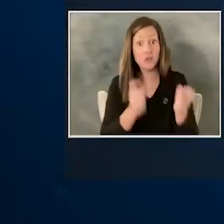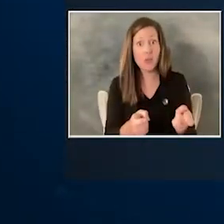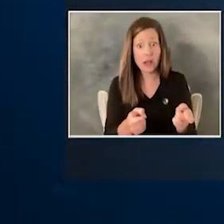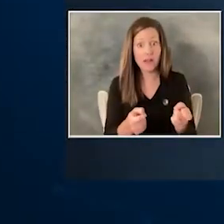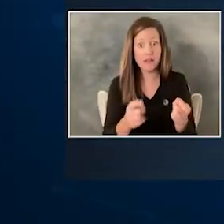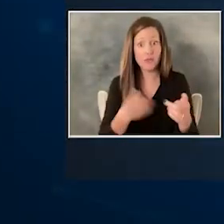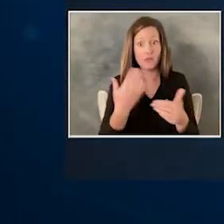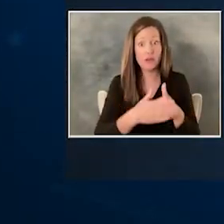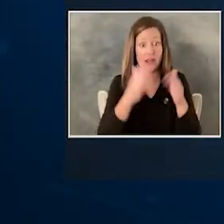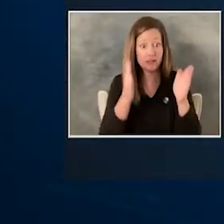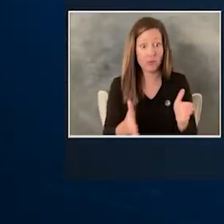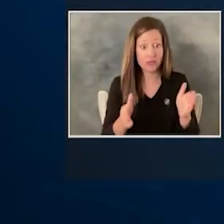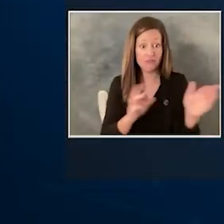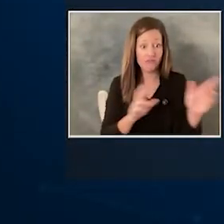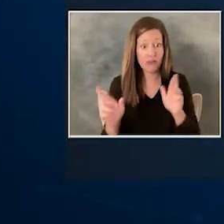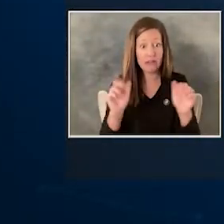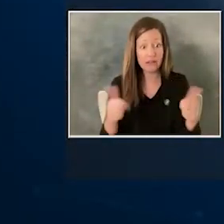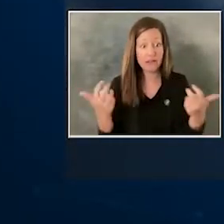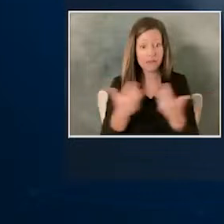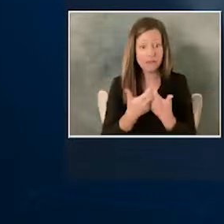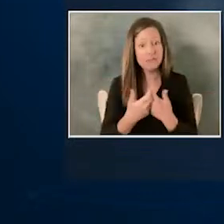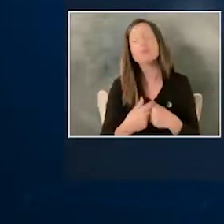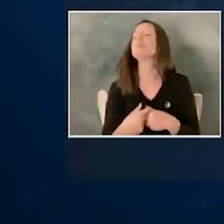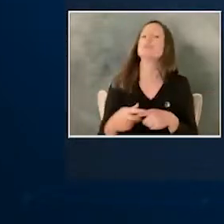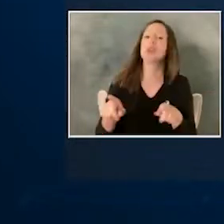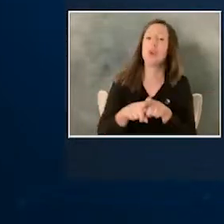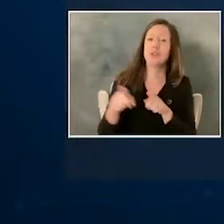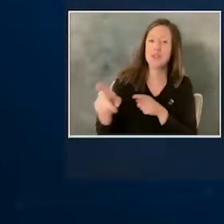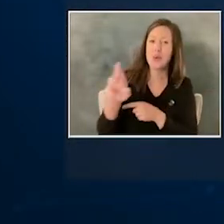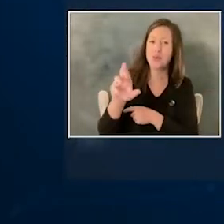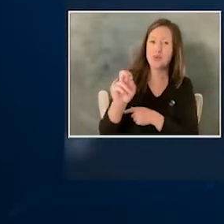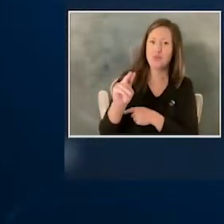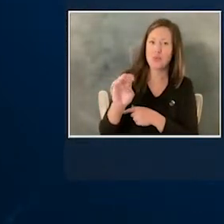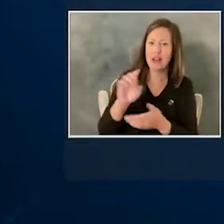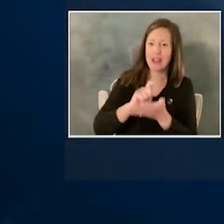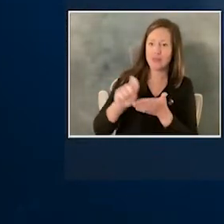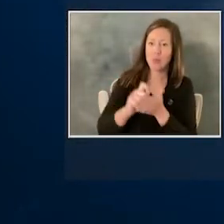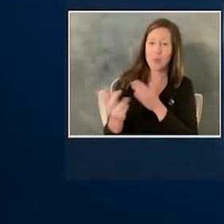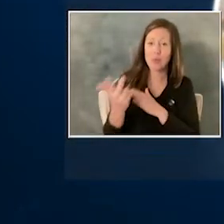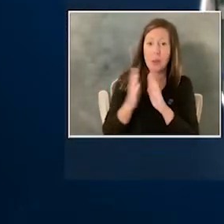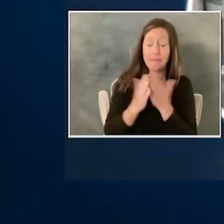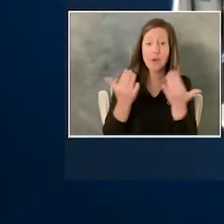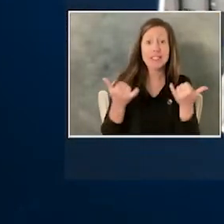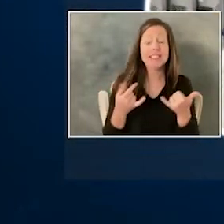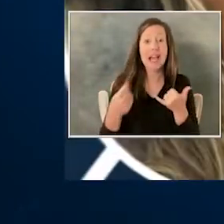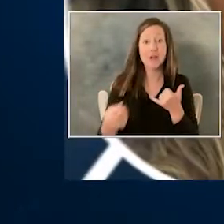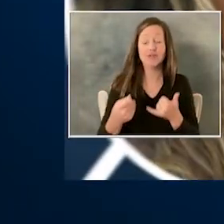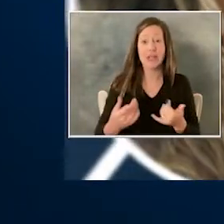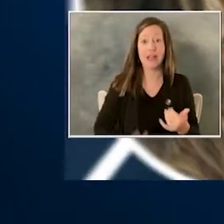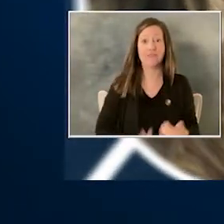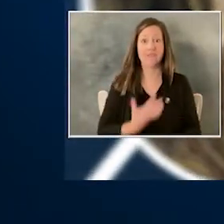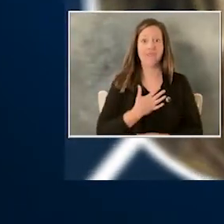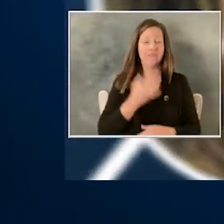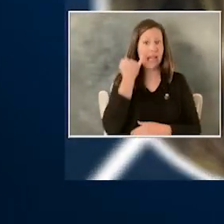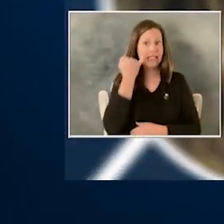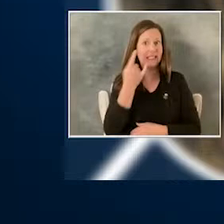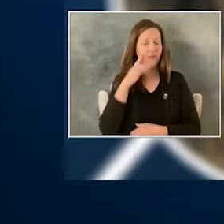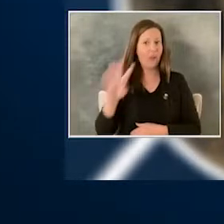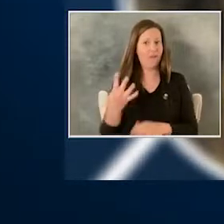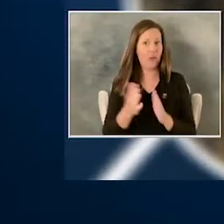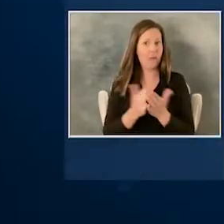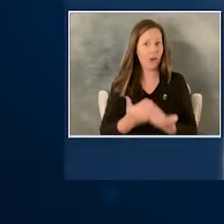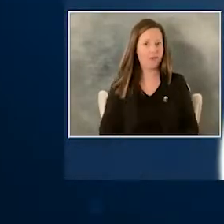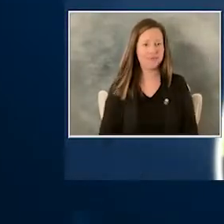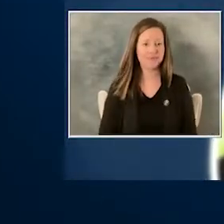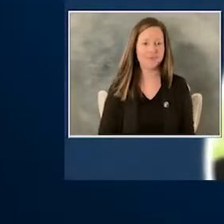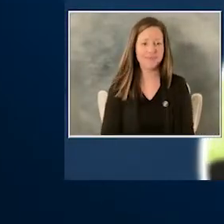list. Renee is also an author of 3 books and now has an inspiration for a 4th. A story of